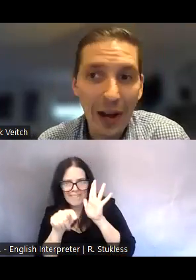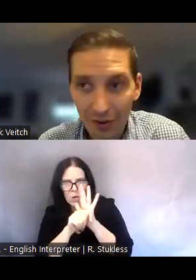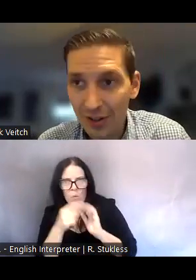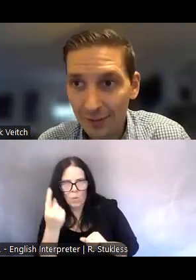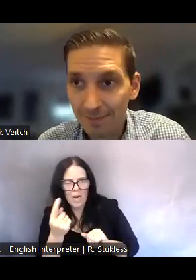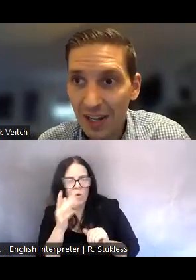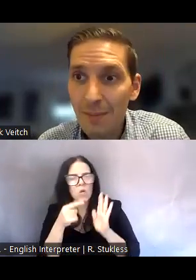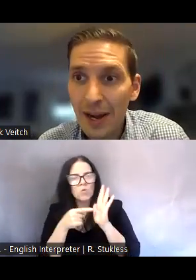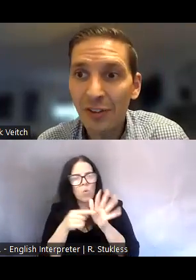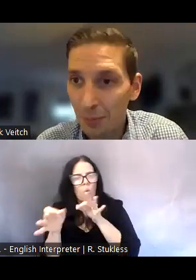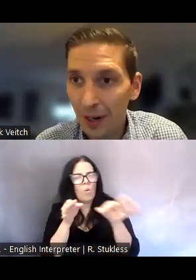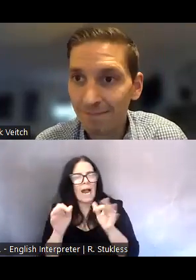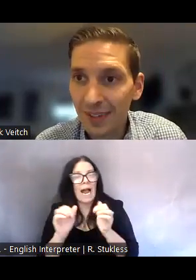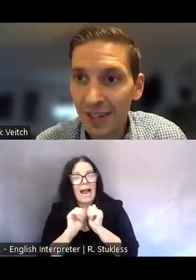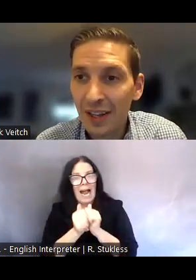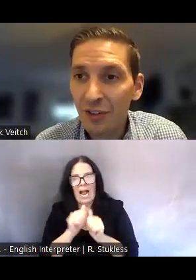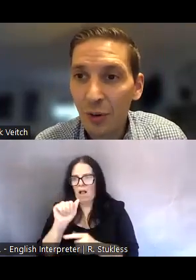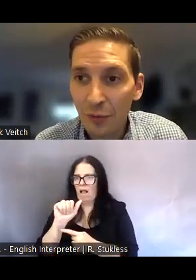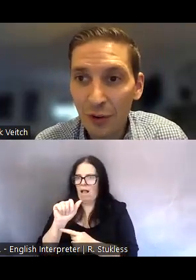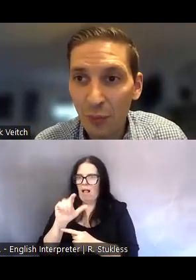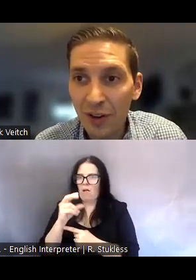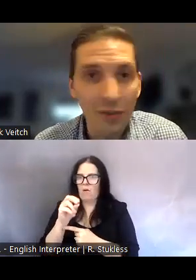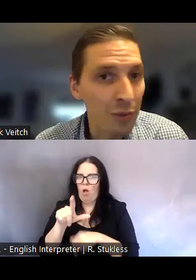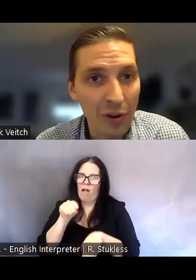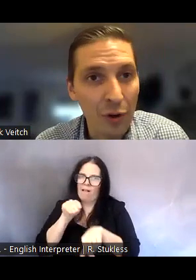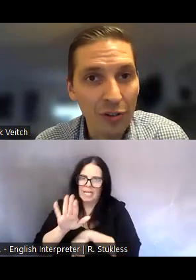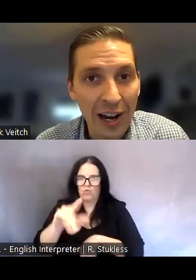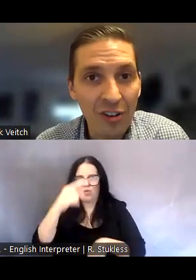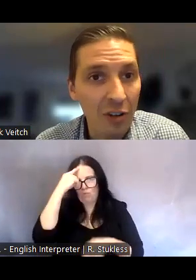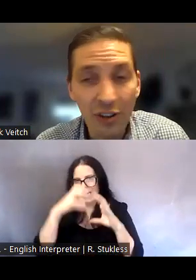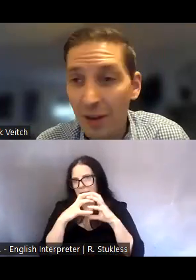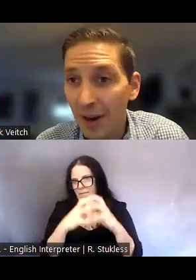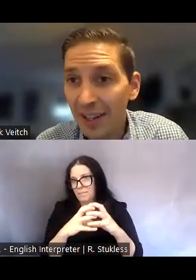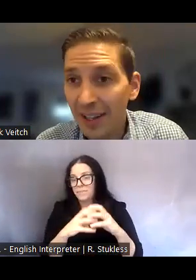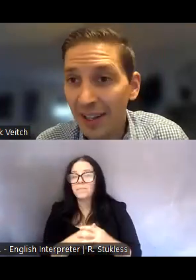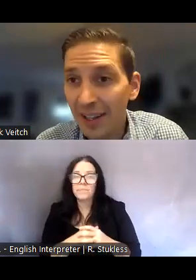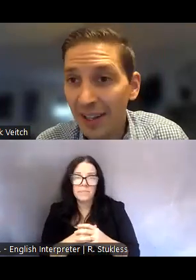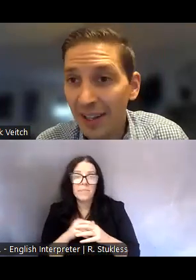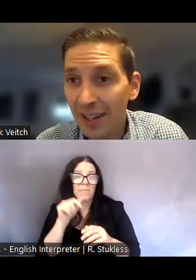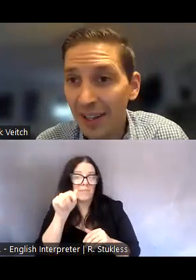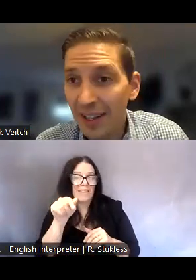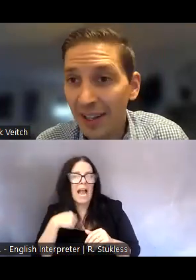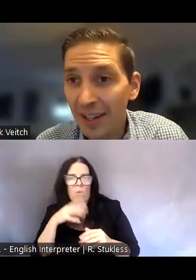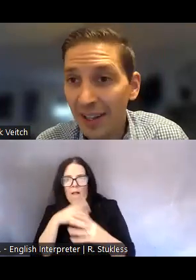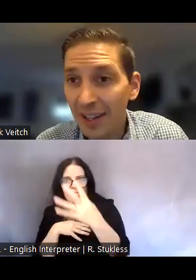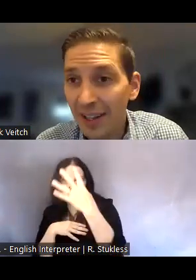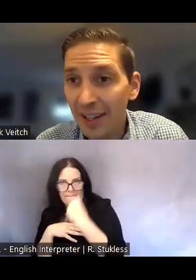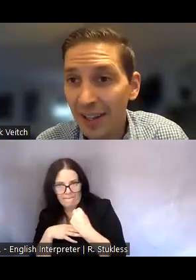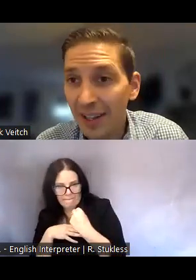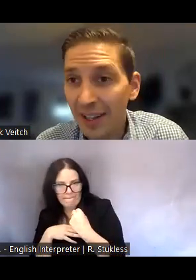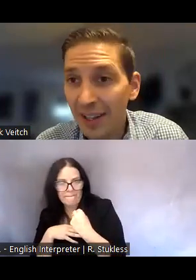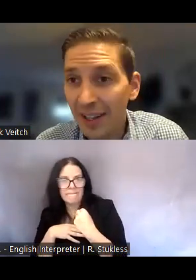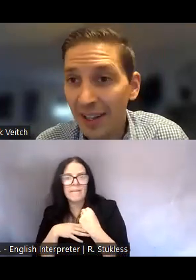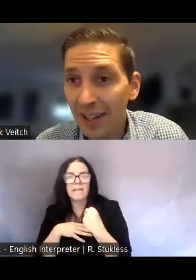on how alcohol can impact our brain. So for this one, to avoid distraction, I'll stop my camera. I've made sure